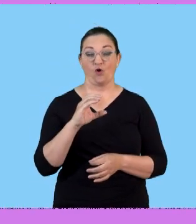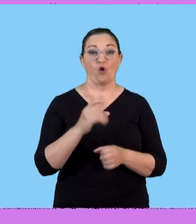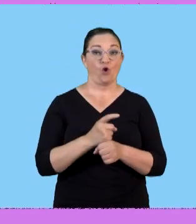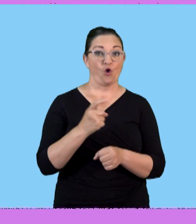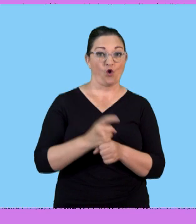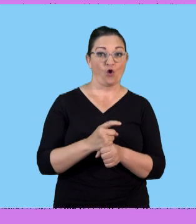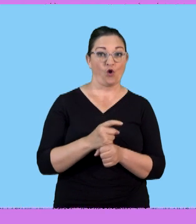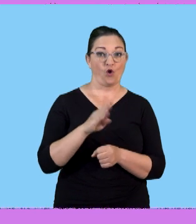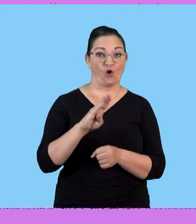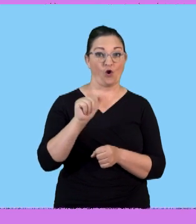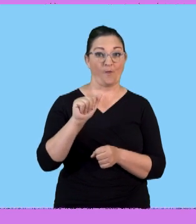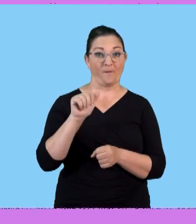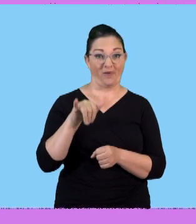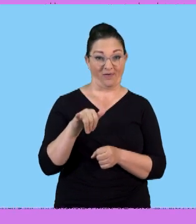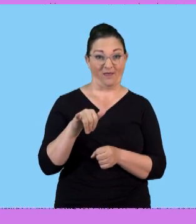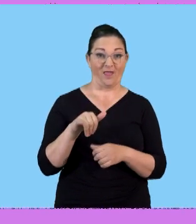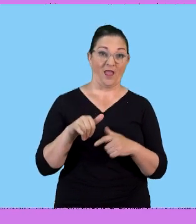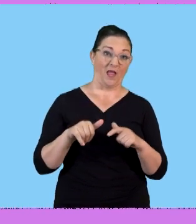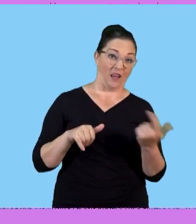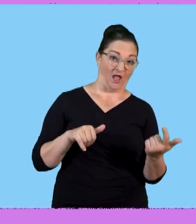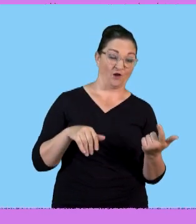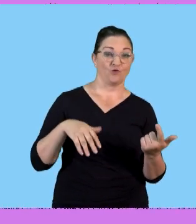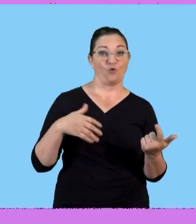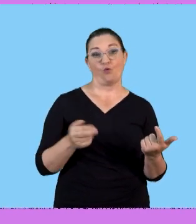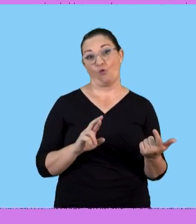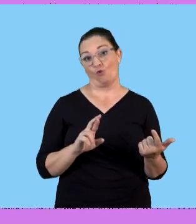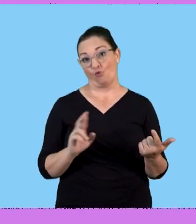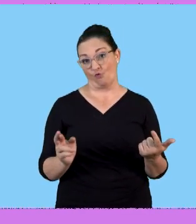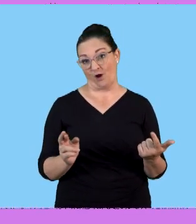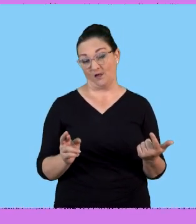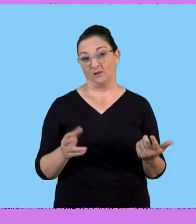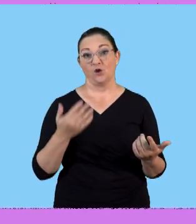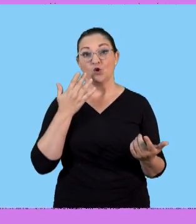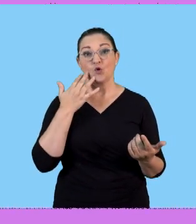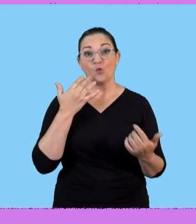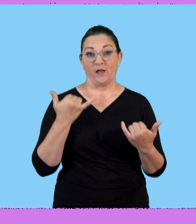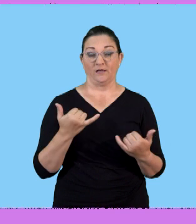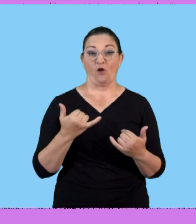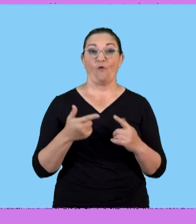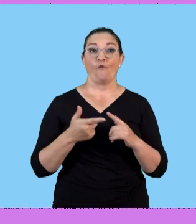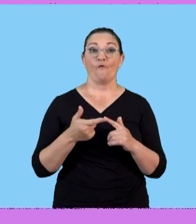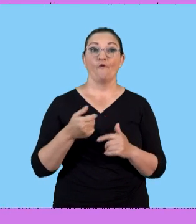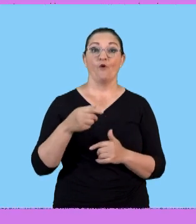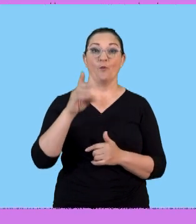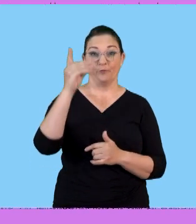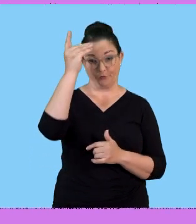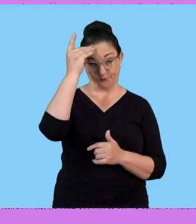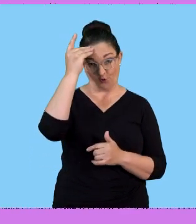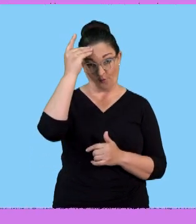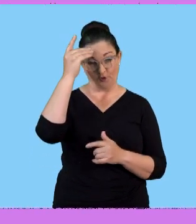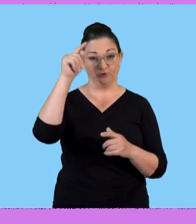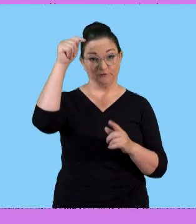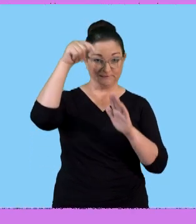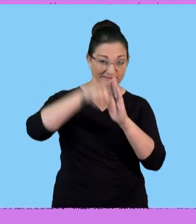will be on Elijah's left-hand side or his right-hand side as he travels to Port Elizabeth. Right, so Elijah's